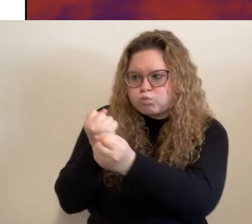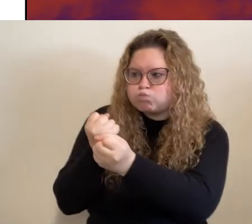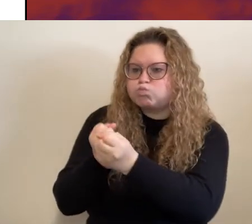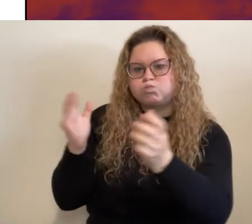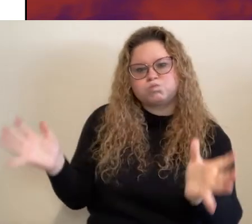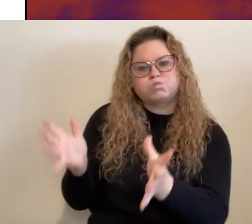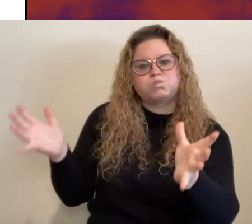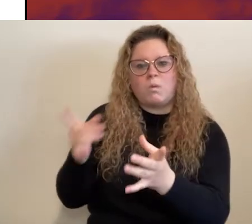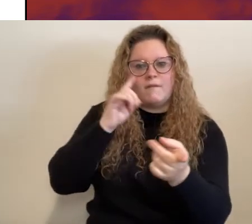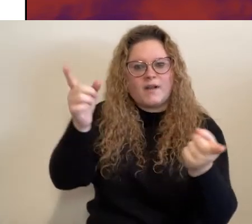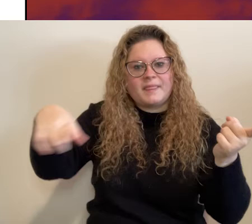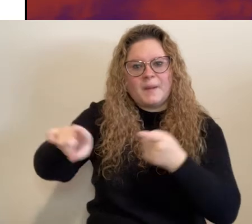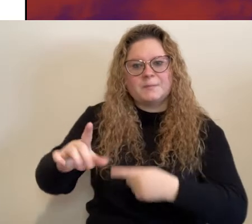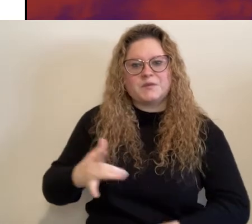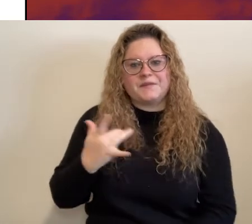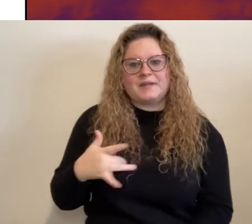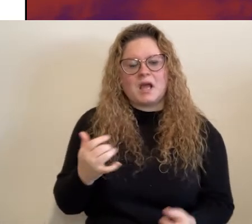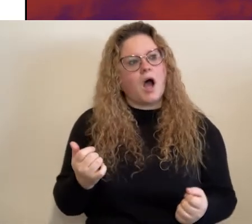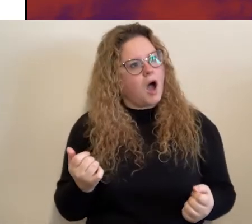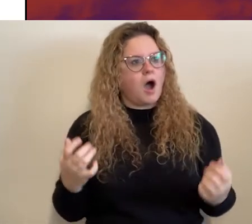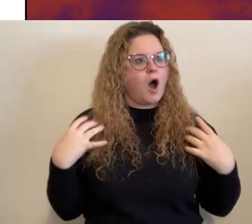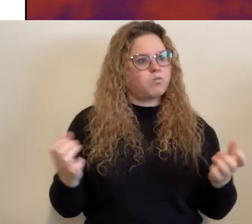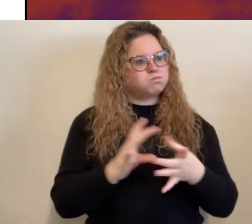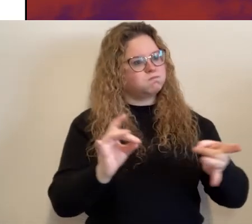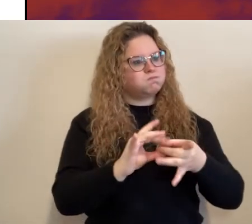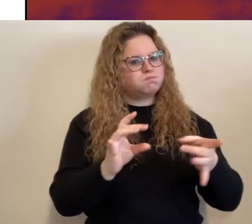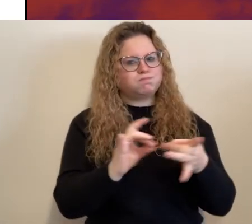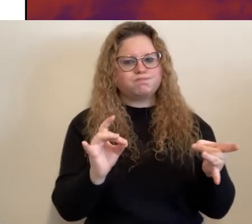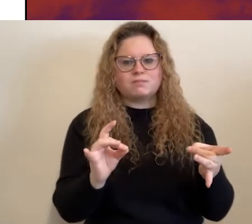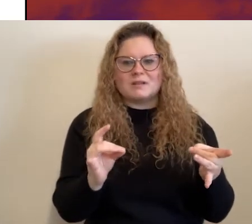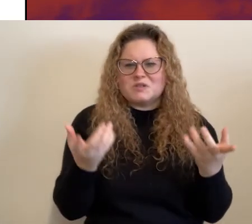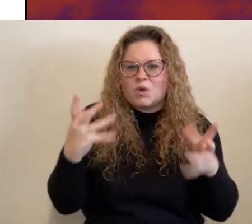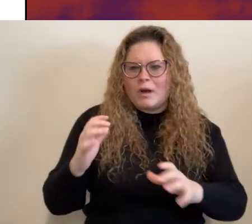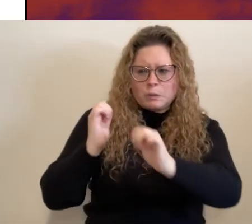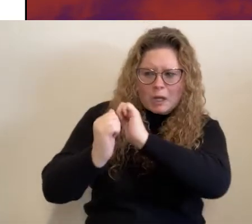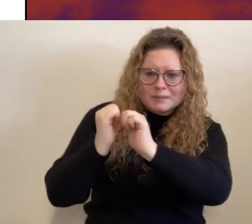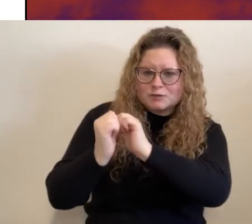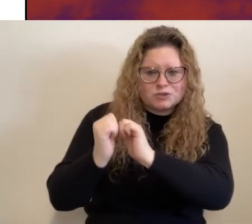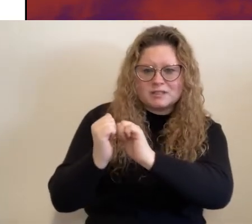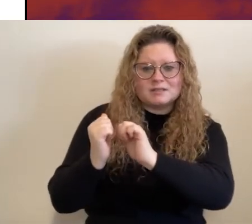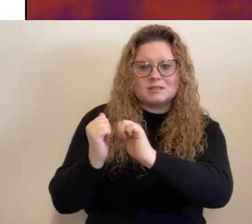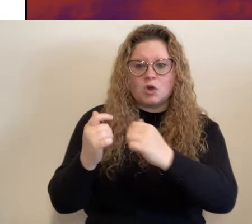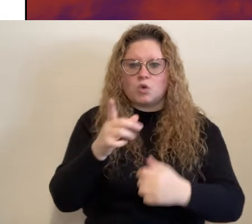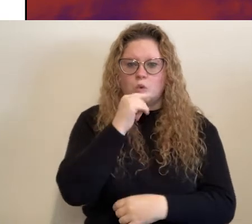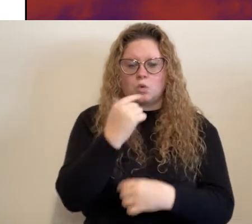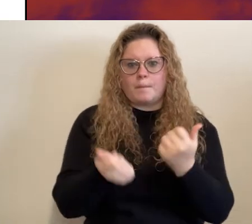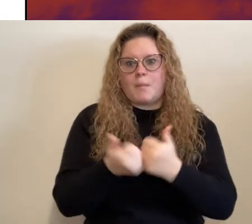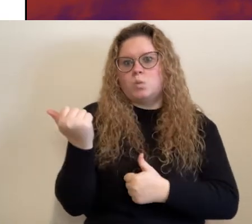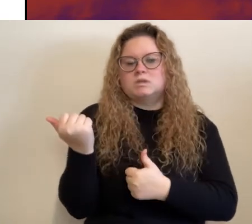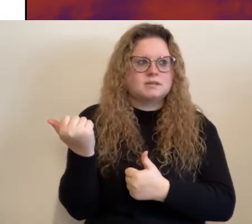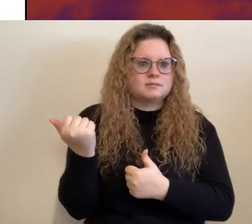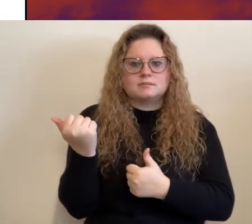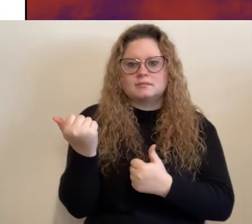permission to move their sound louder? So it's not a competition of who can pull or create